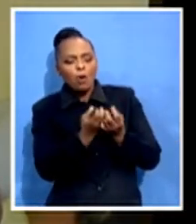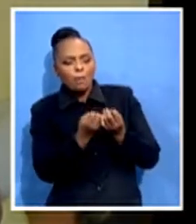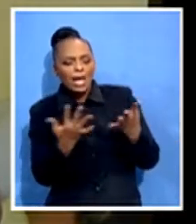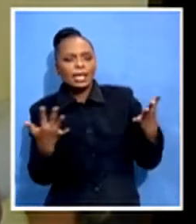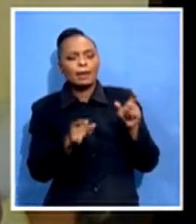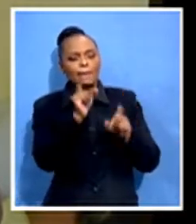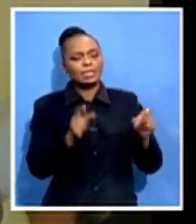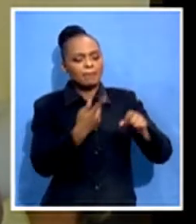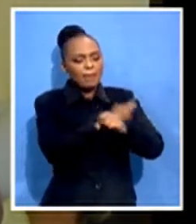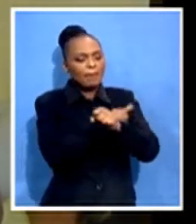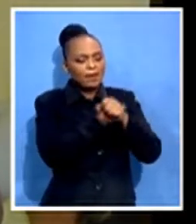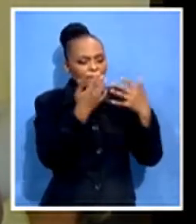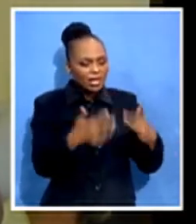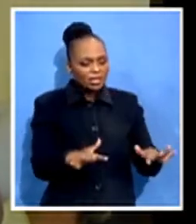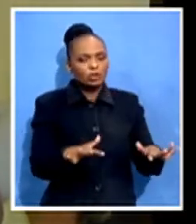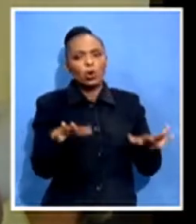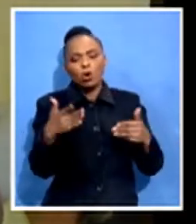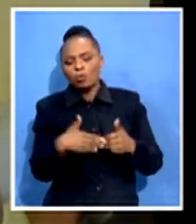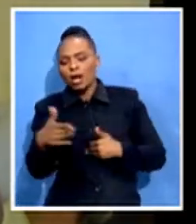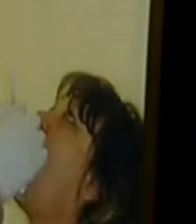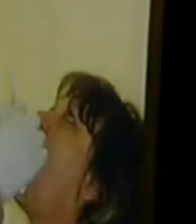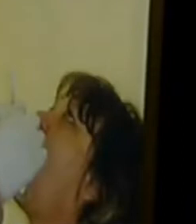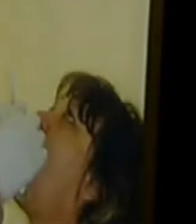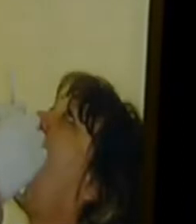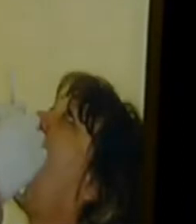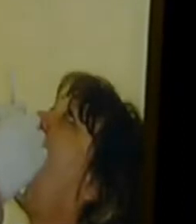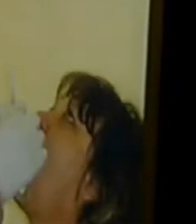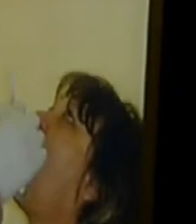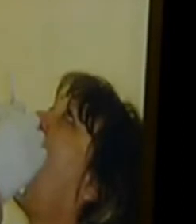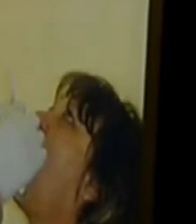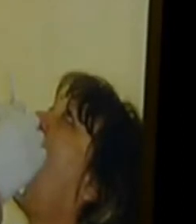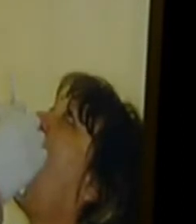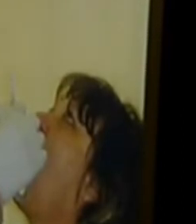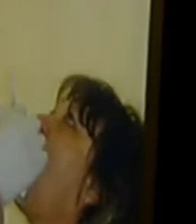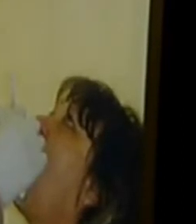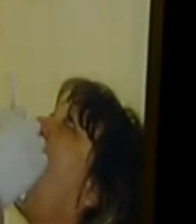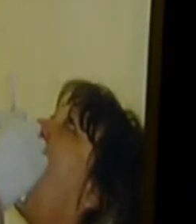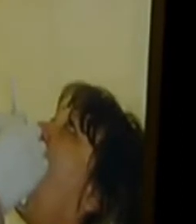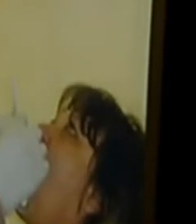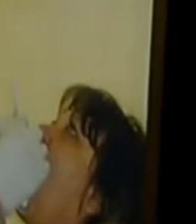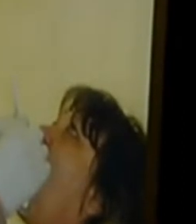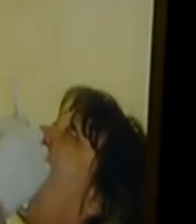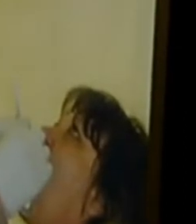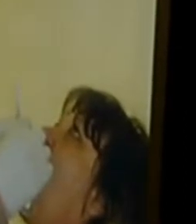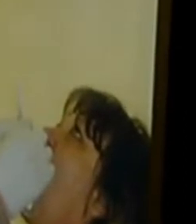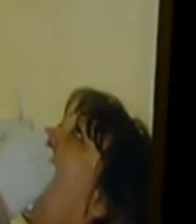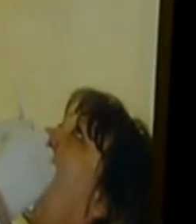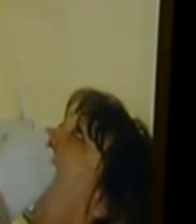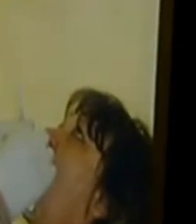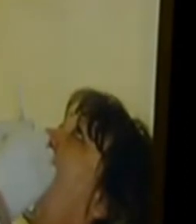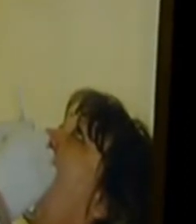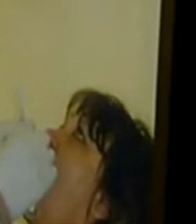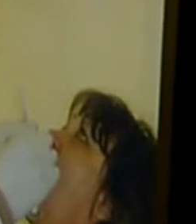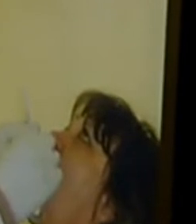that are registered, and then the doses are released to the province. The third challenge that we have is that we